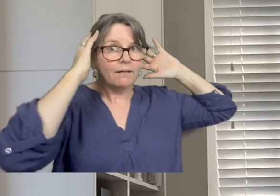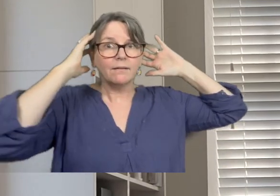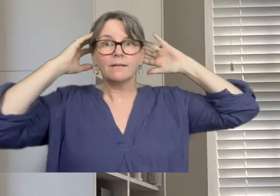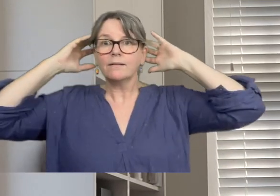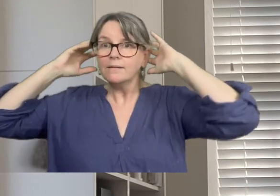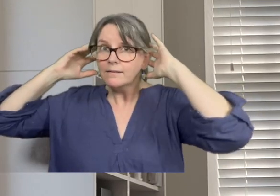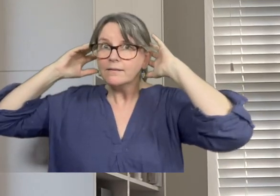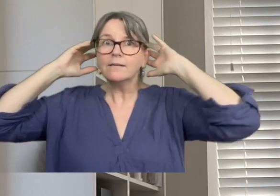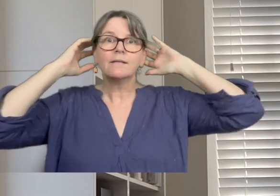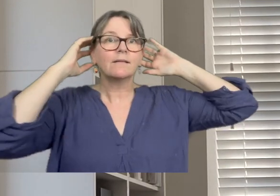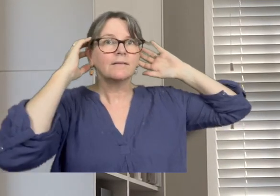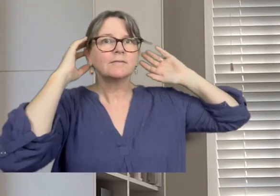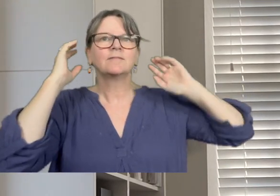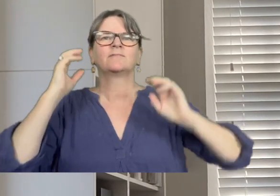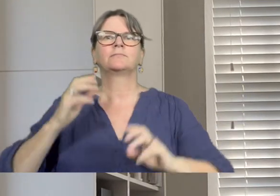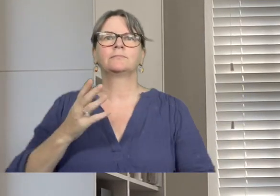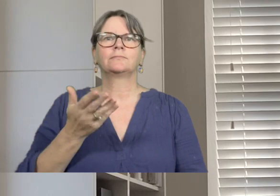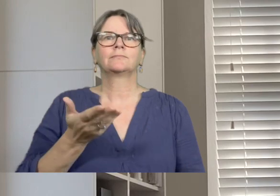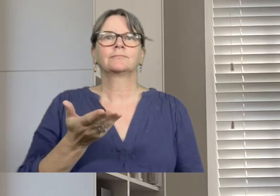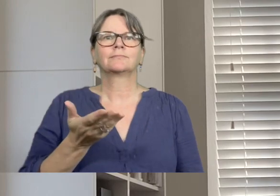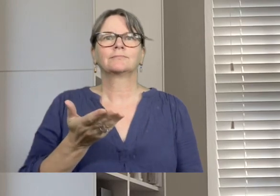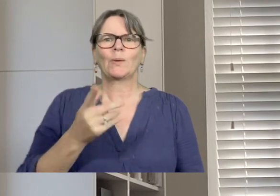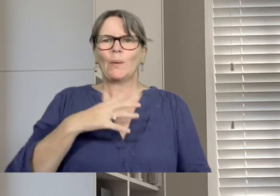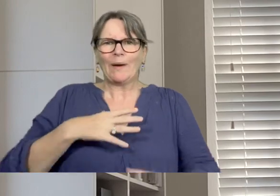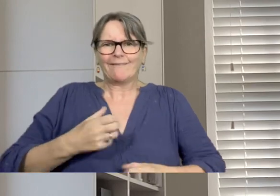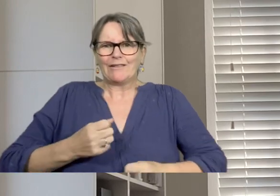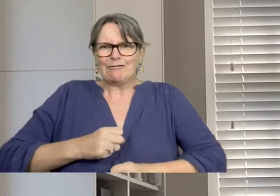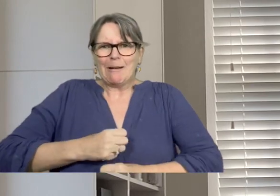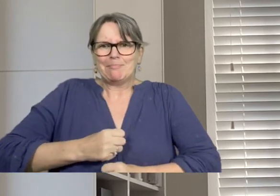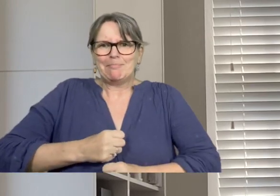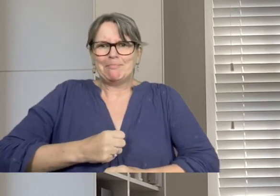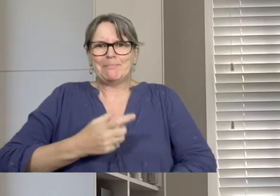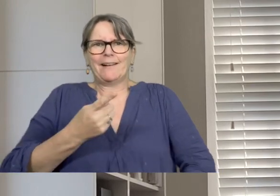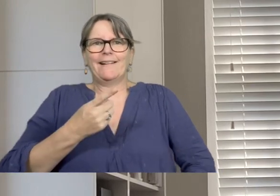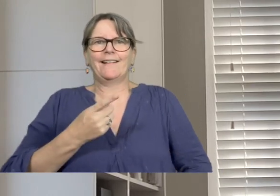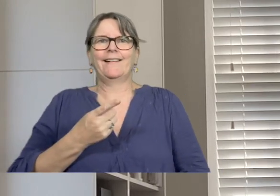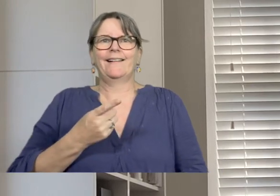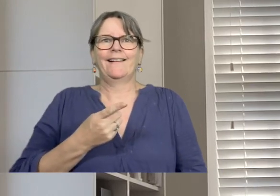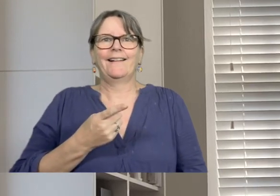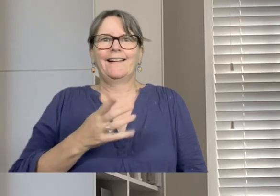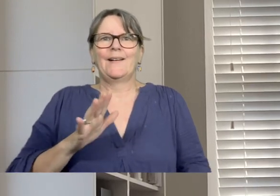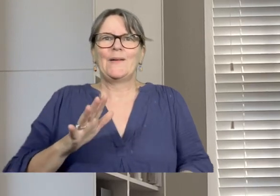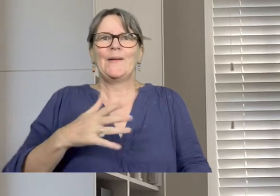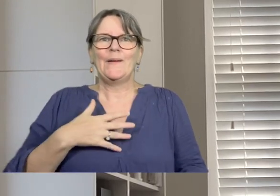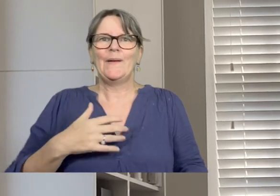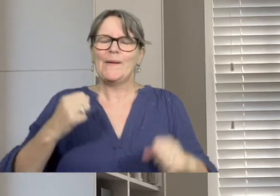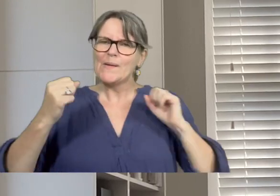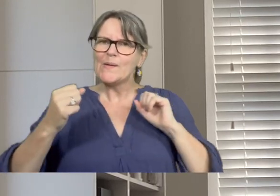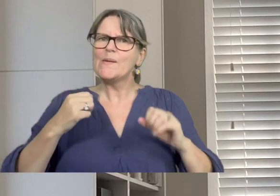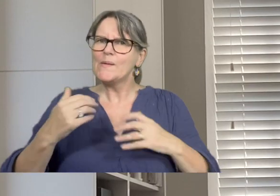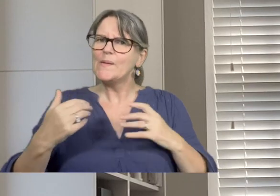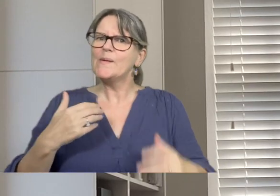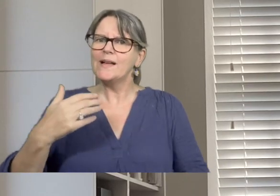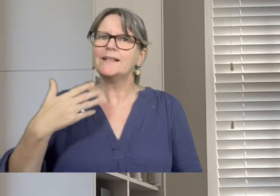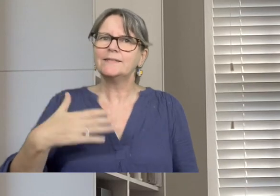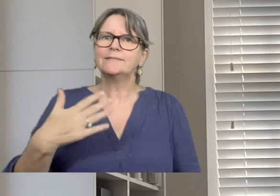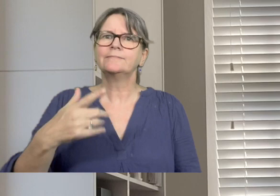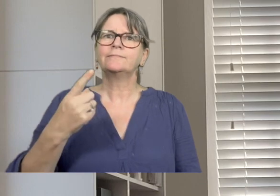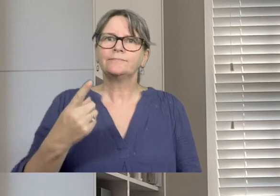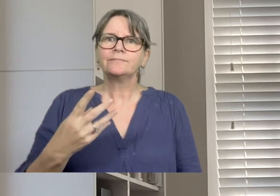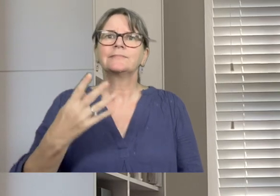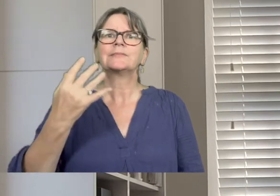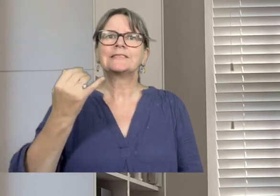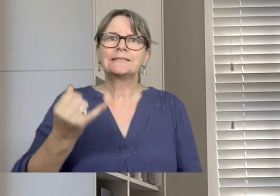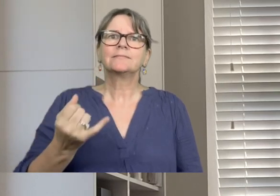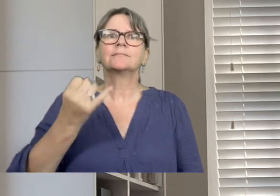2 and 3 and 4 and 5 and